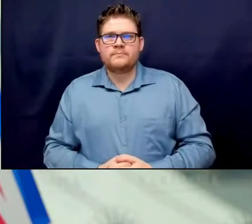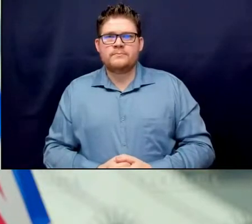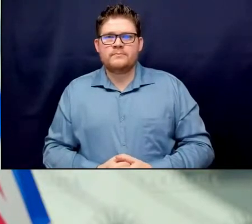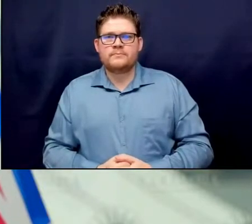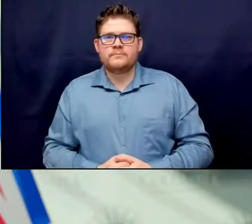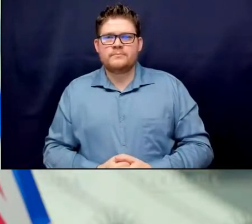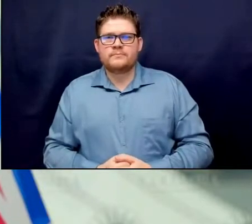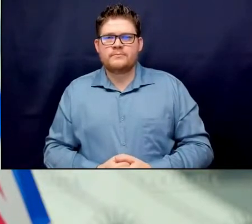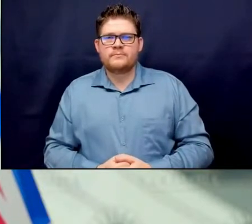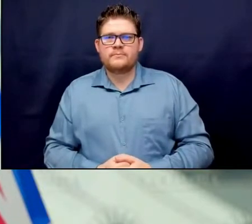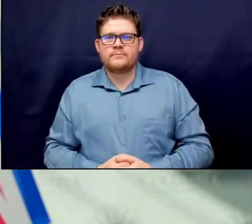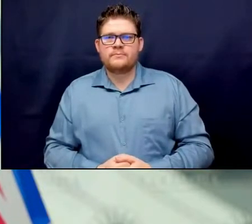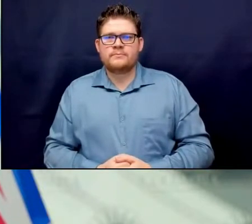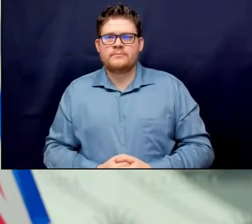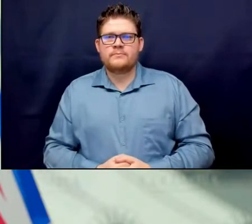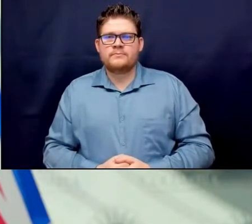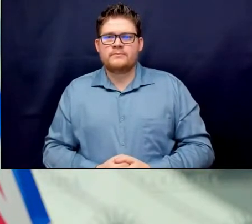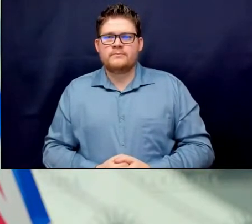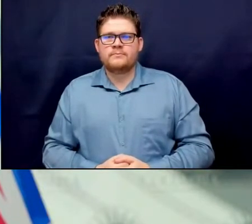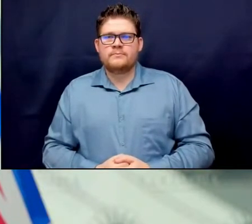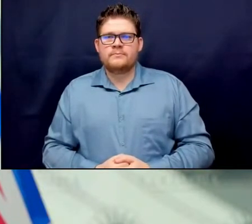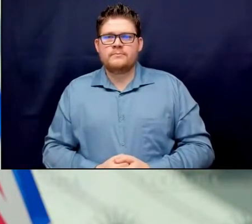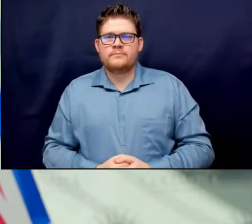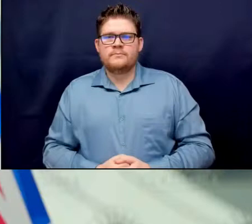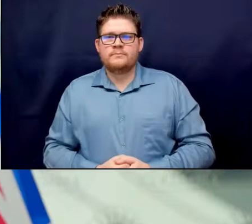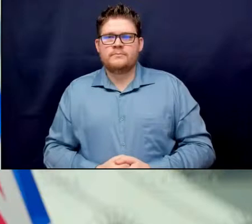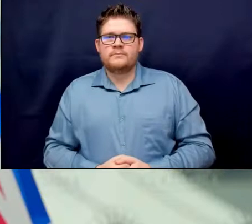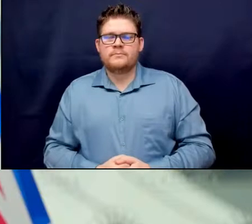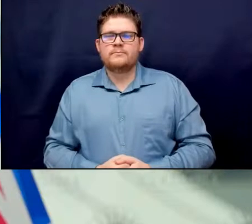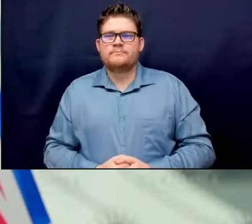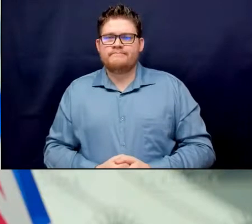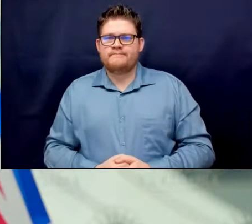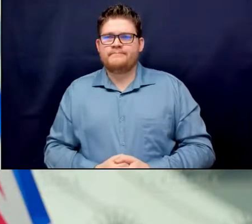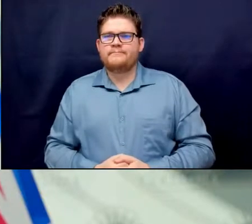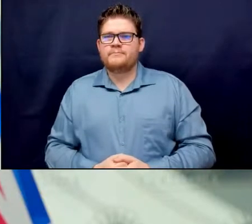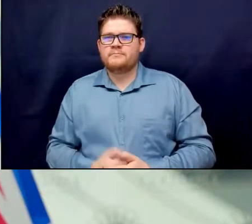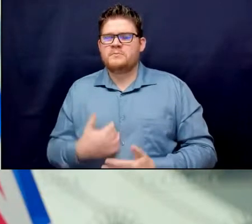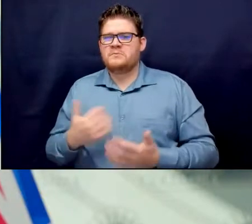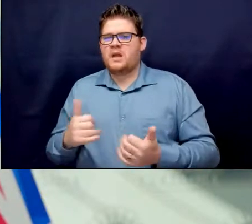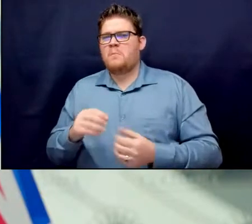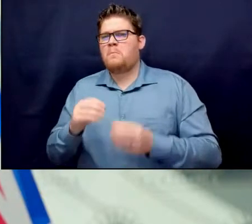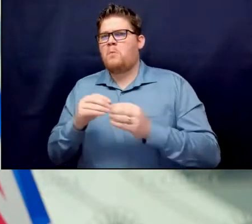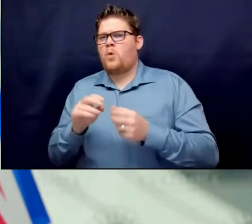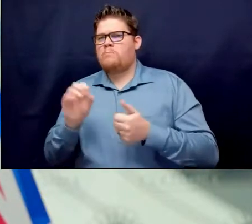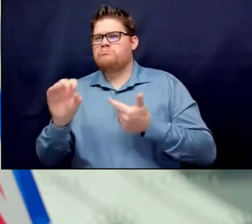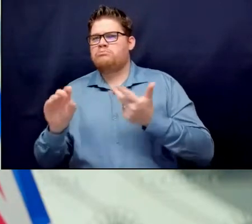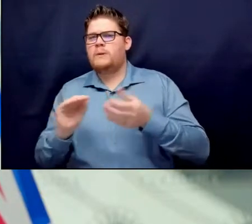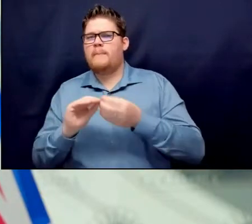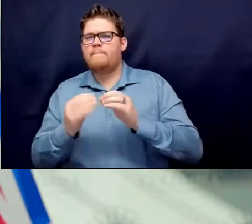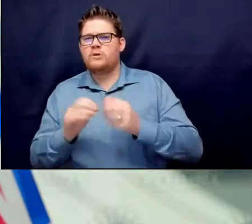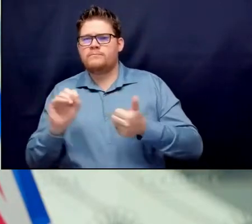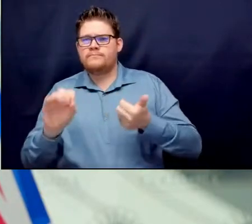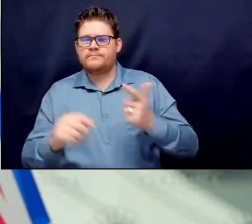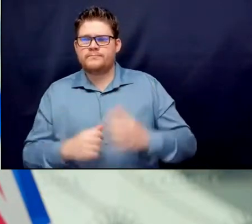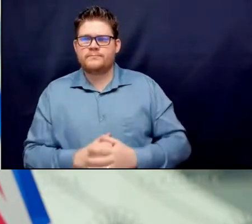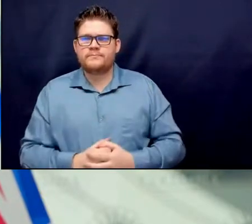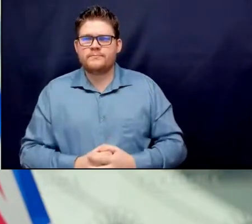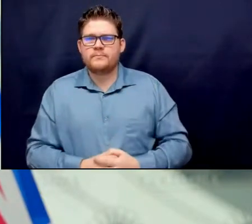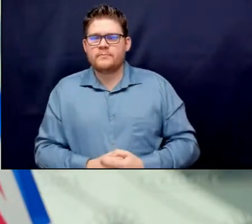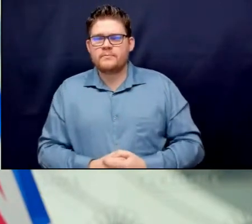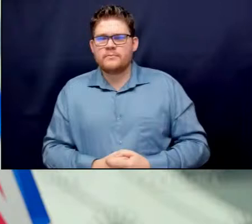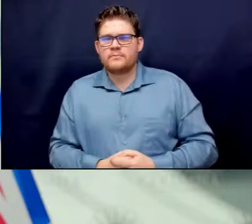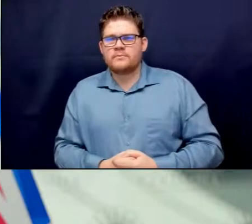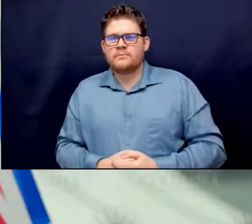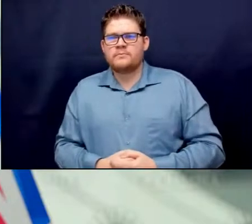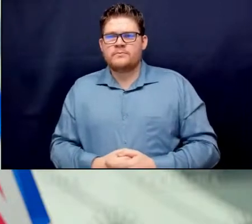and home support. And I wanted to brief you and bring you up to date on those numbers. We provided some numbers on Monday, and I wanted to bring you